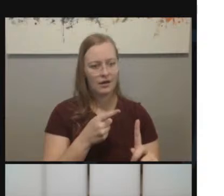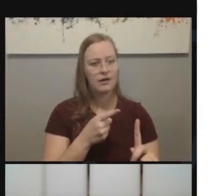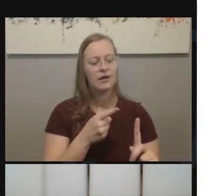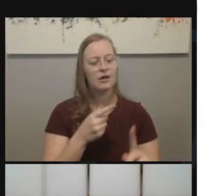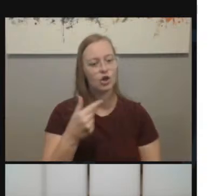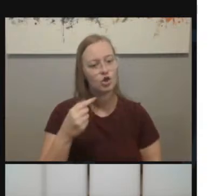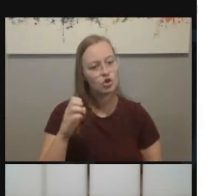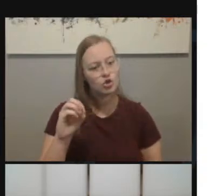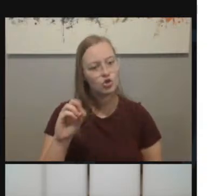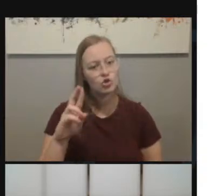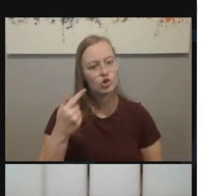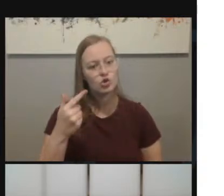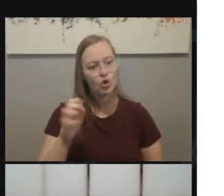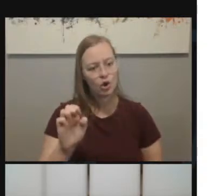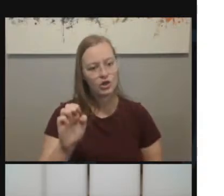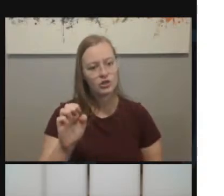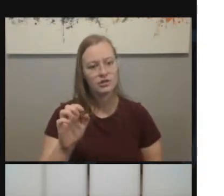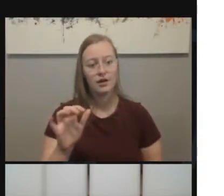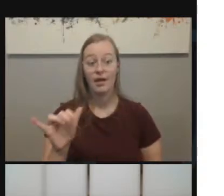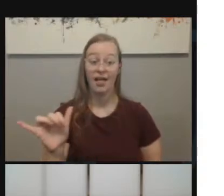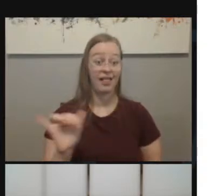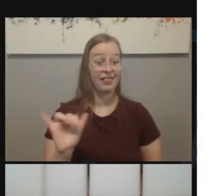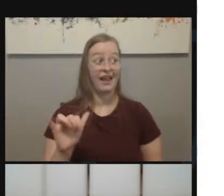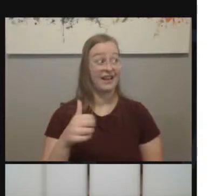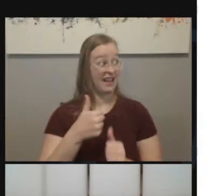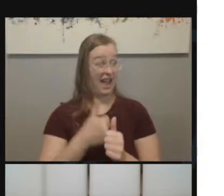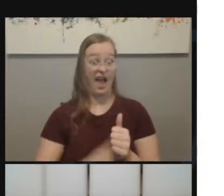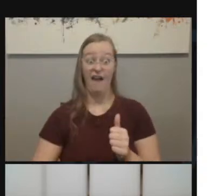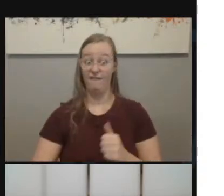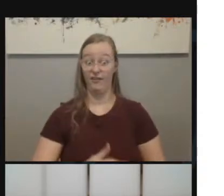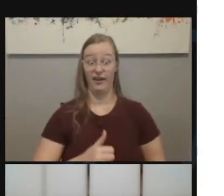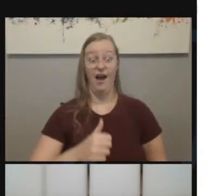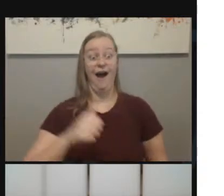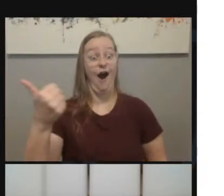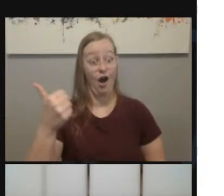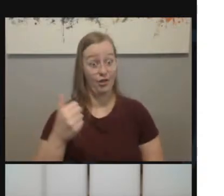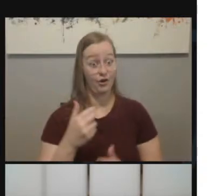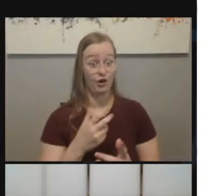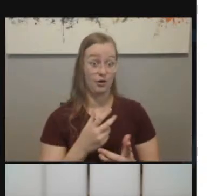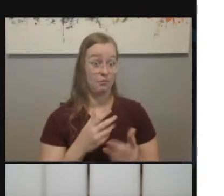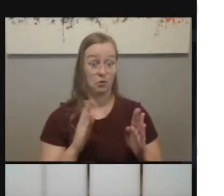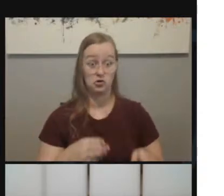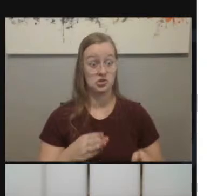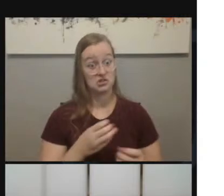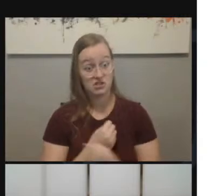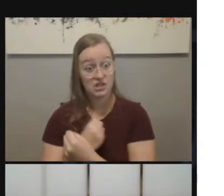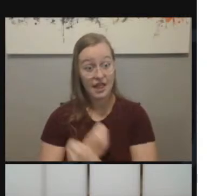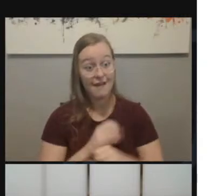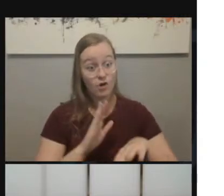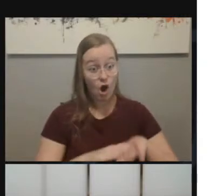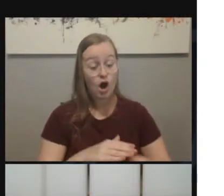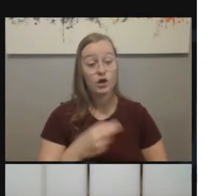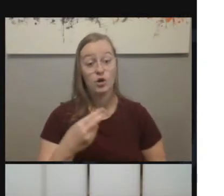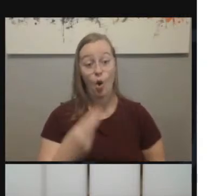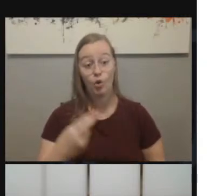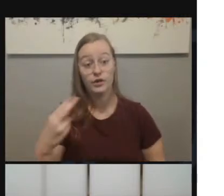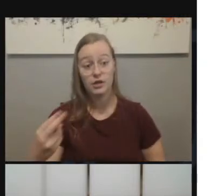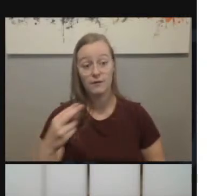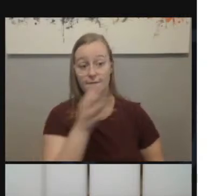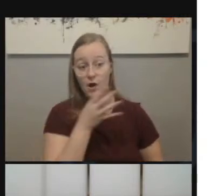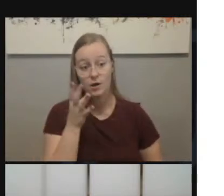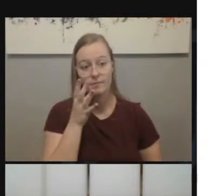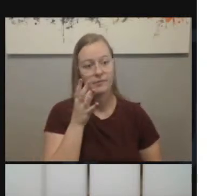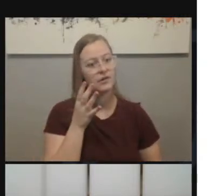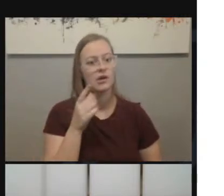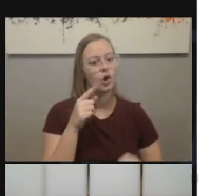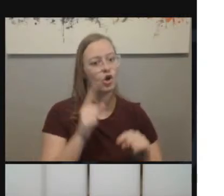George, like probably every other person enslaved on Home Hill Farm, was illiterate before the